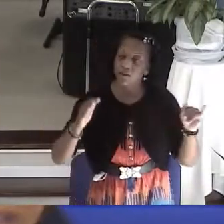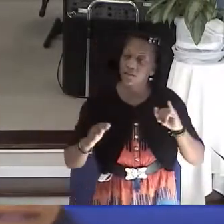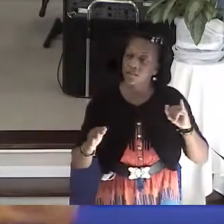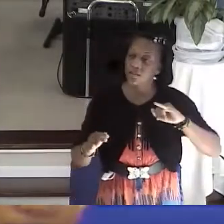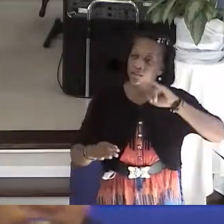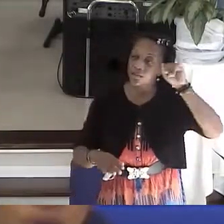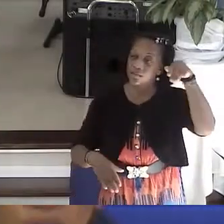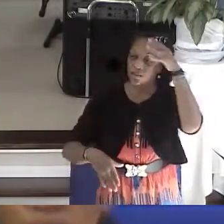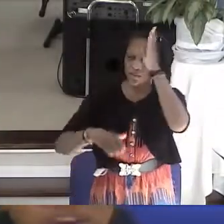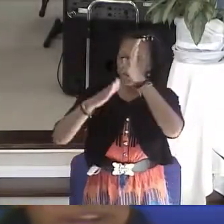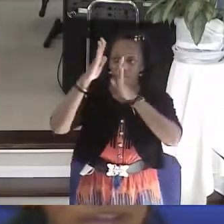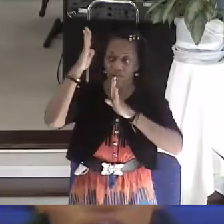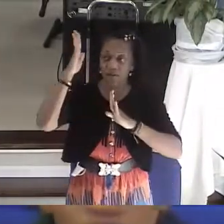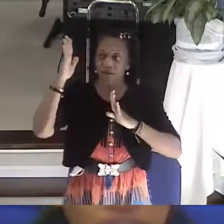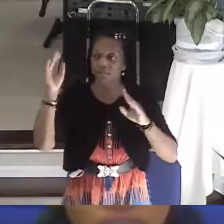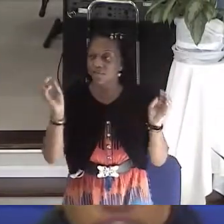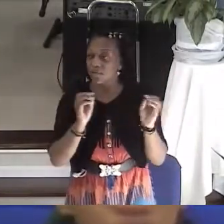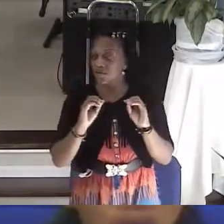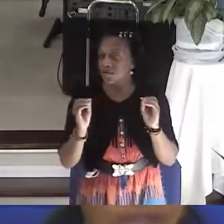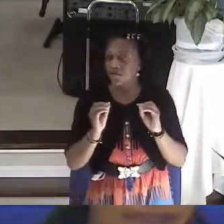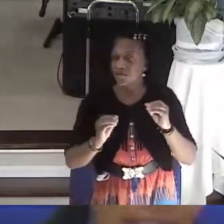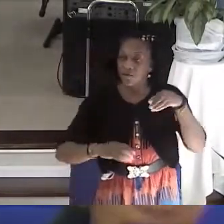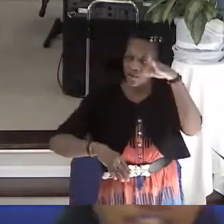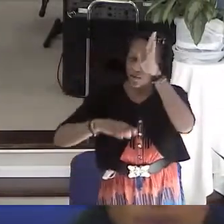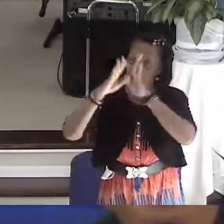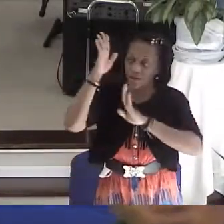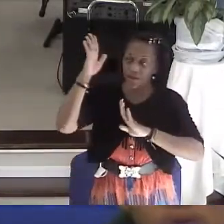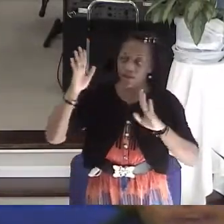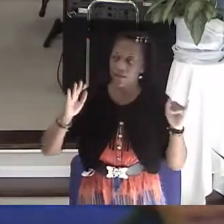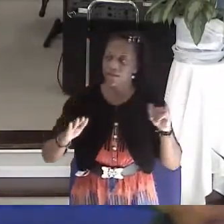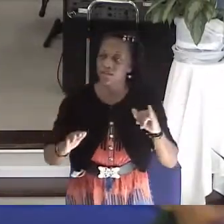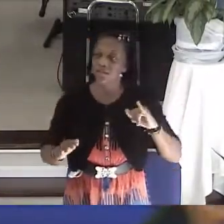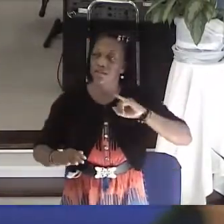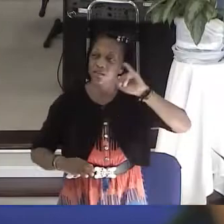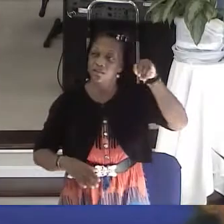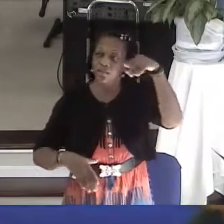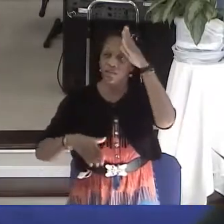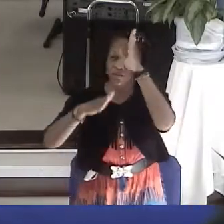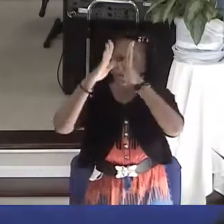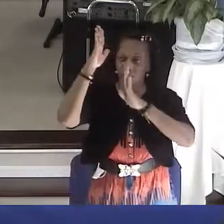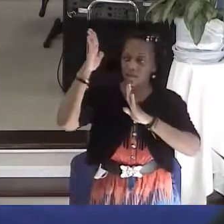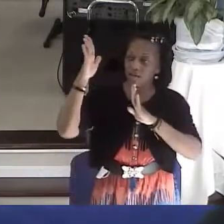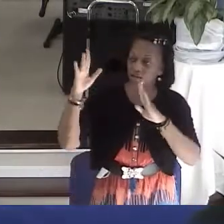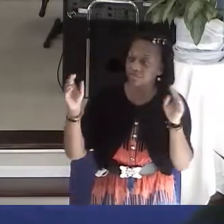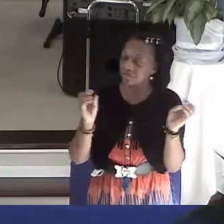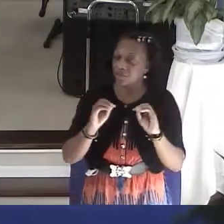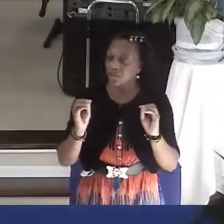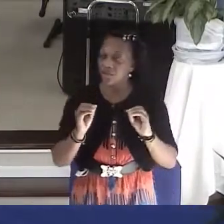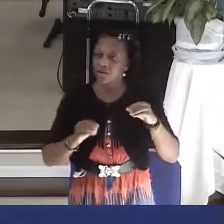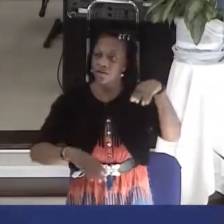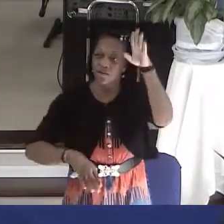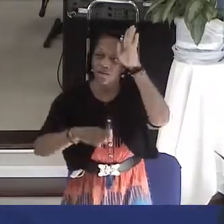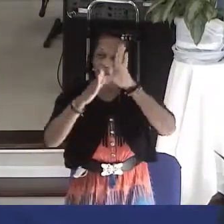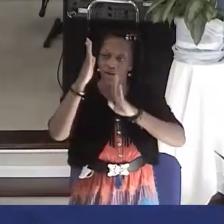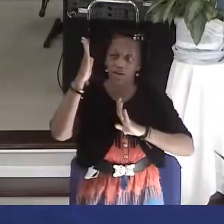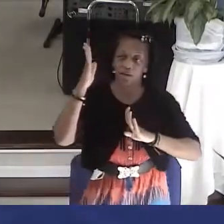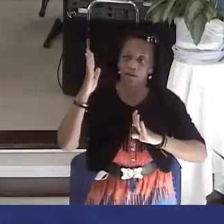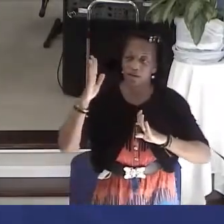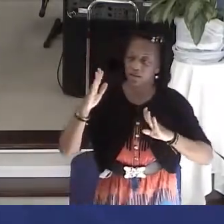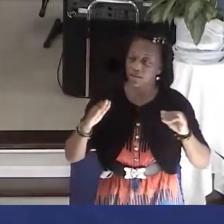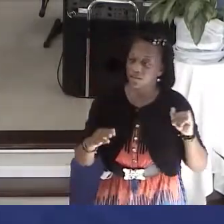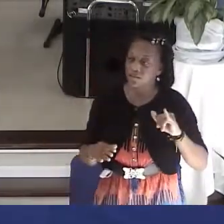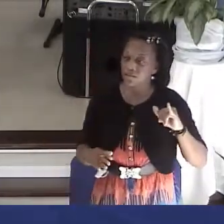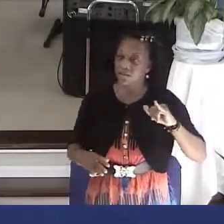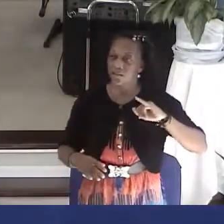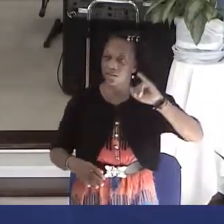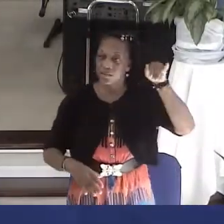no God like Jehovah. There's no God like Jehovah. There's no God like Jehovah. There's no God